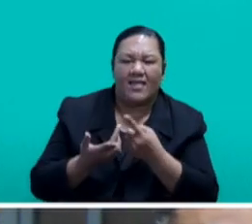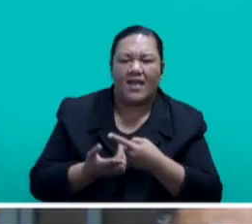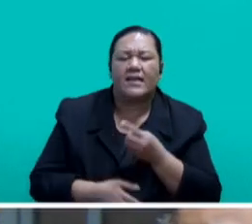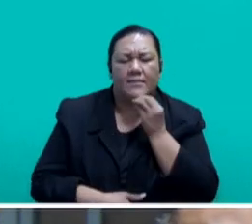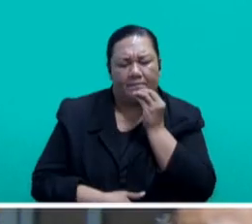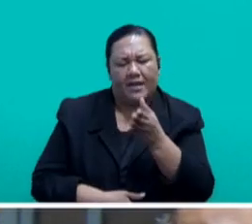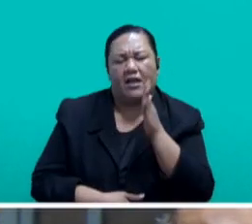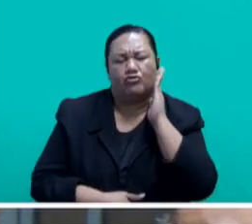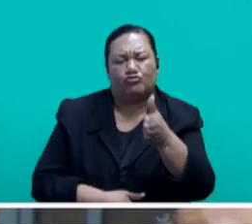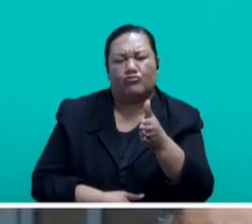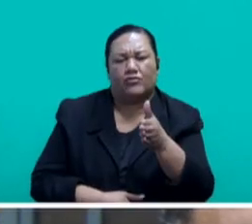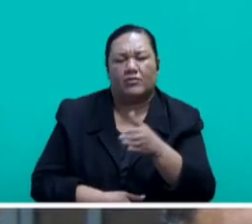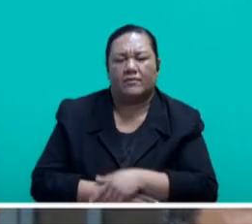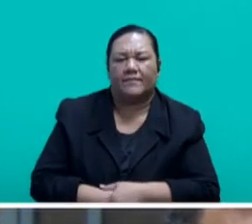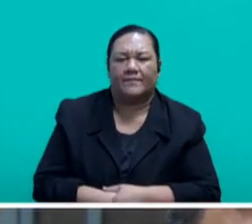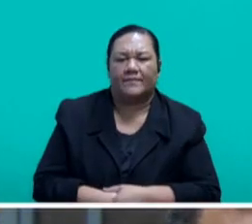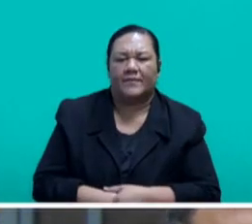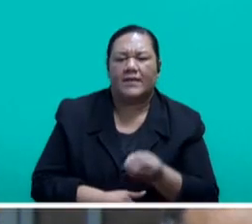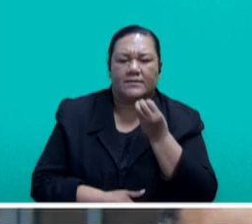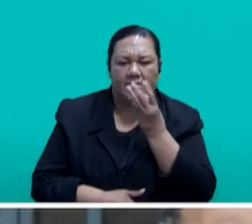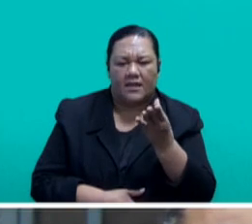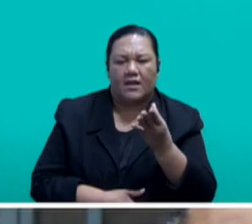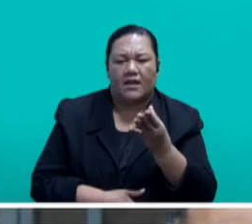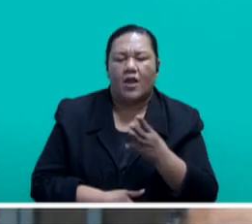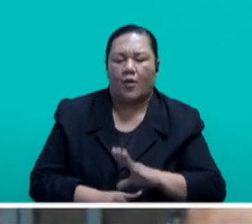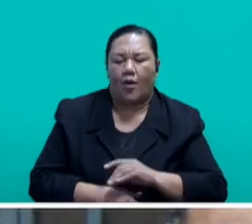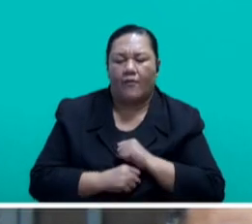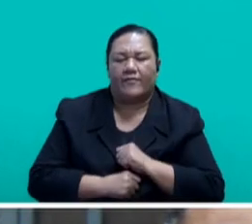truth and speak with conviction.